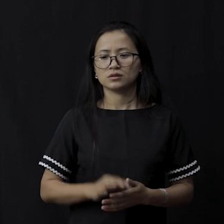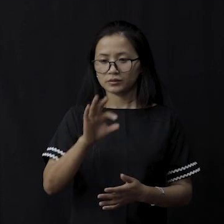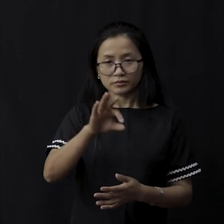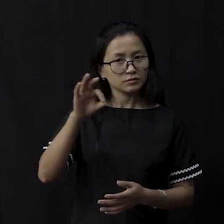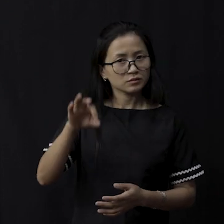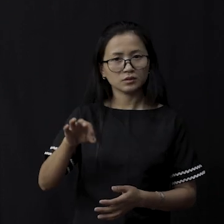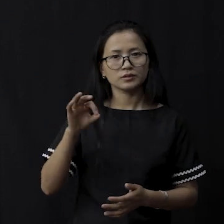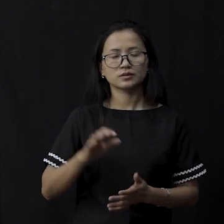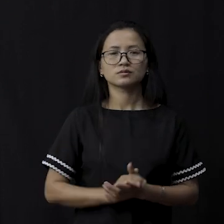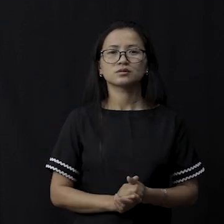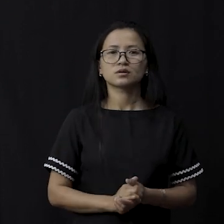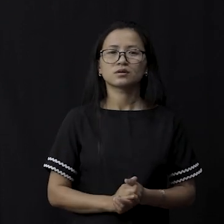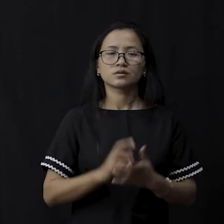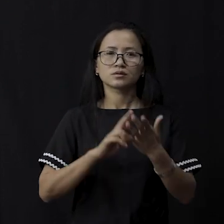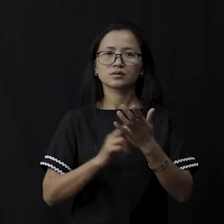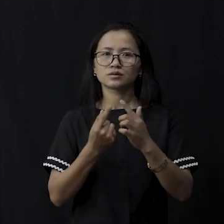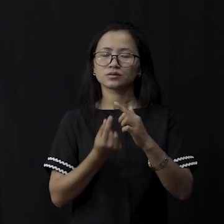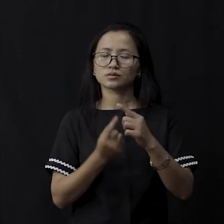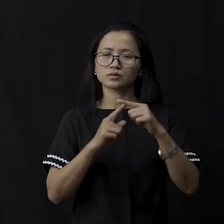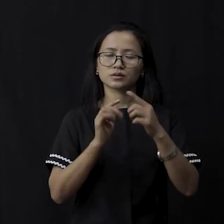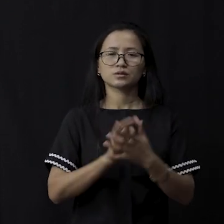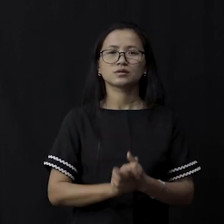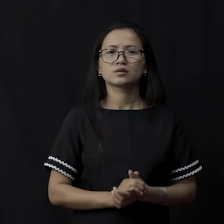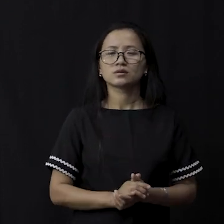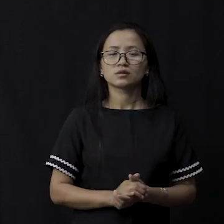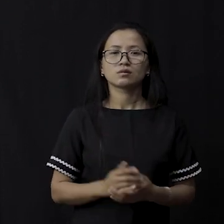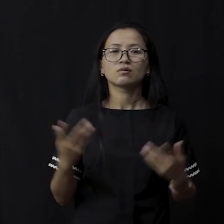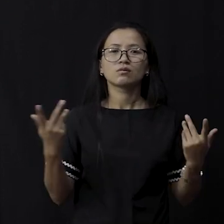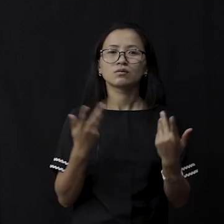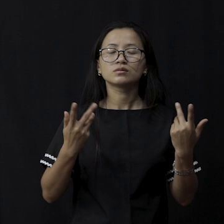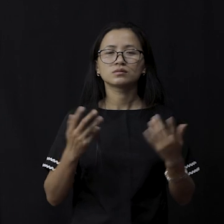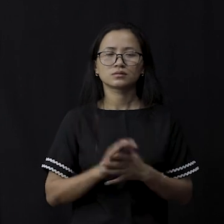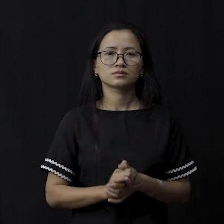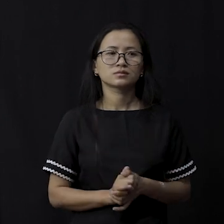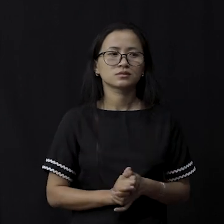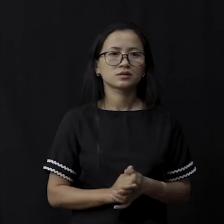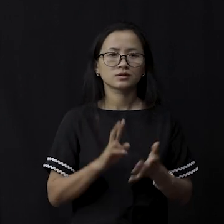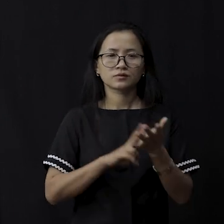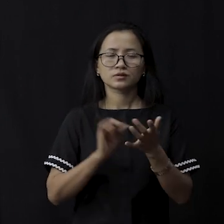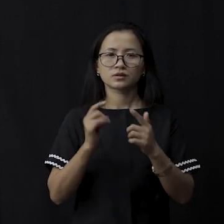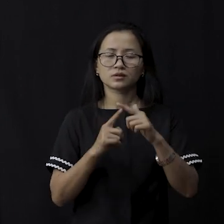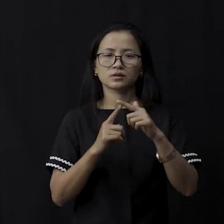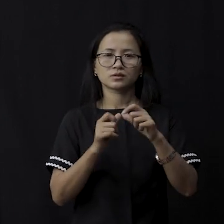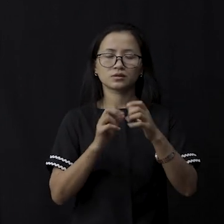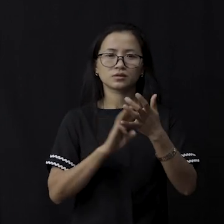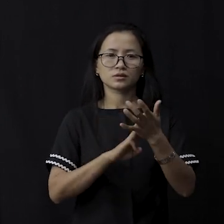item, very, very important nutrients of food. Because what do they do? Vitamins,